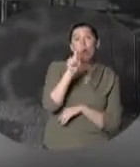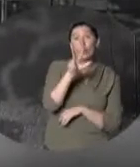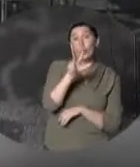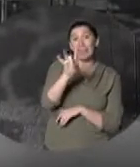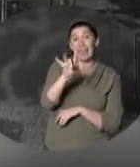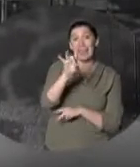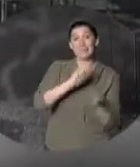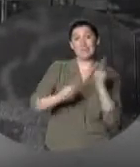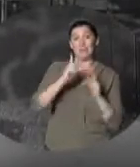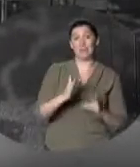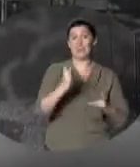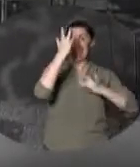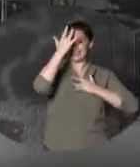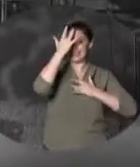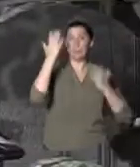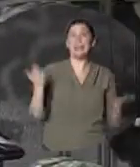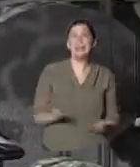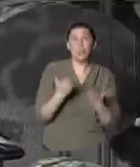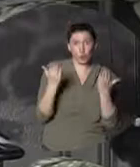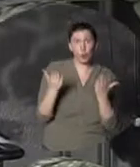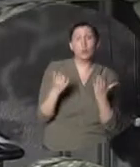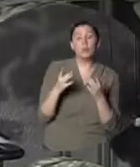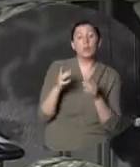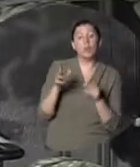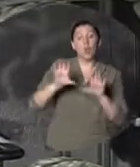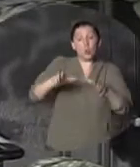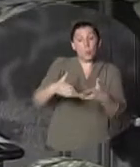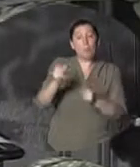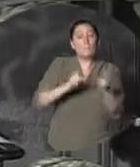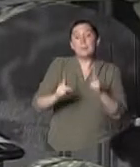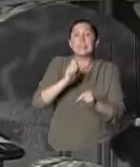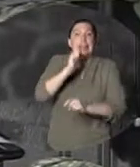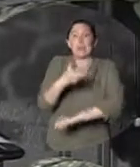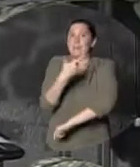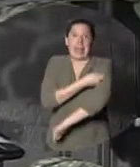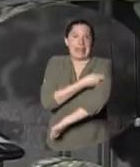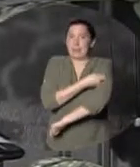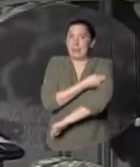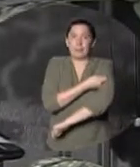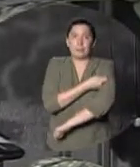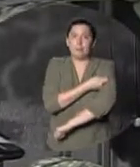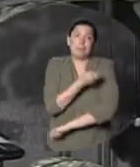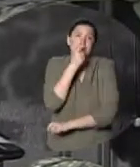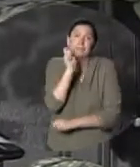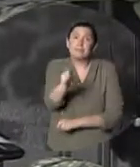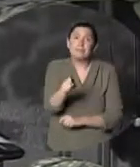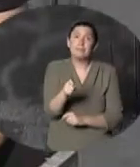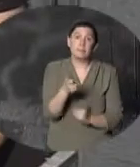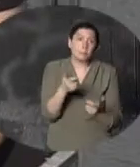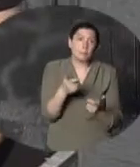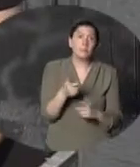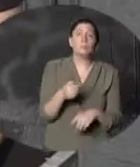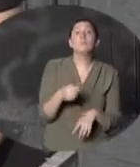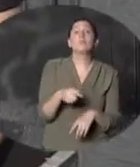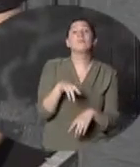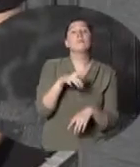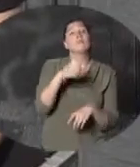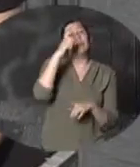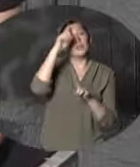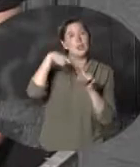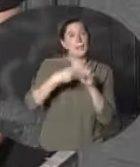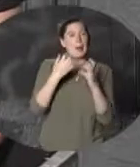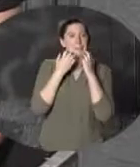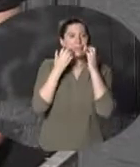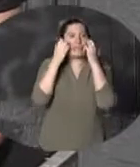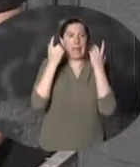were infected, and it was among a group of people who did not vaccinate. Pure and simple. Even thinking about the case of measles that